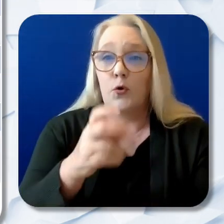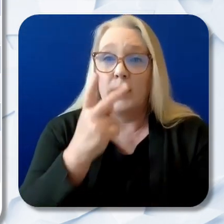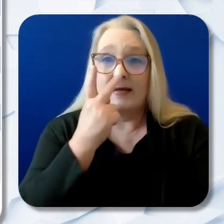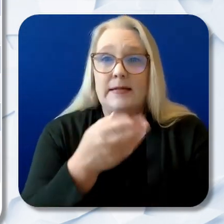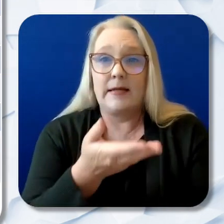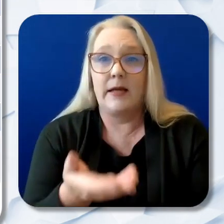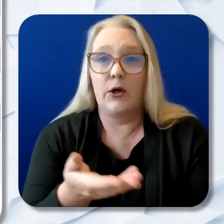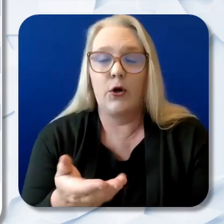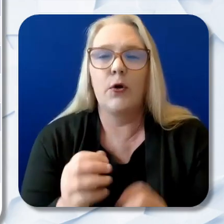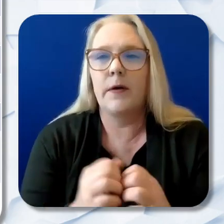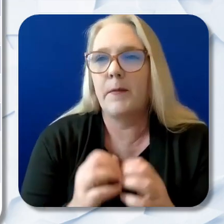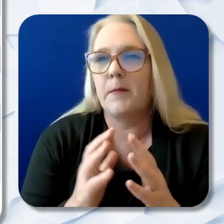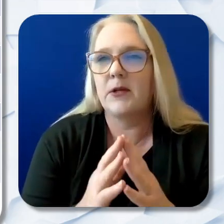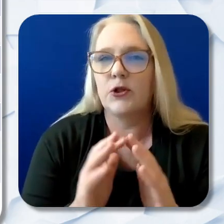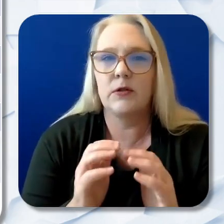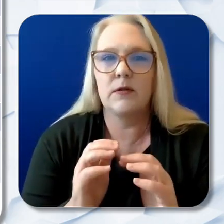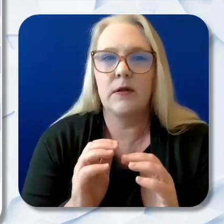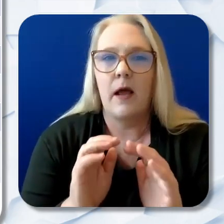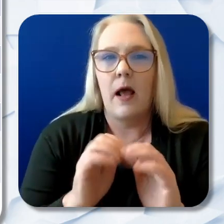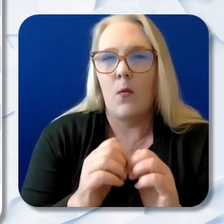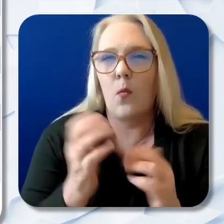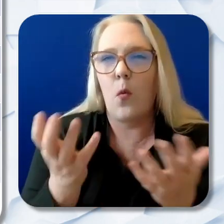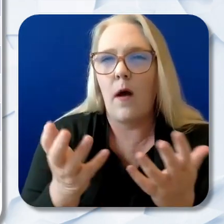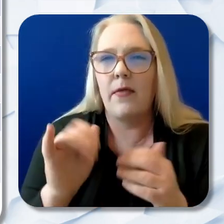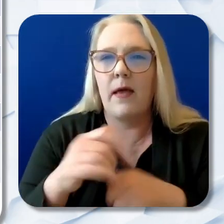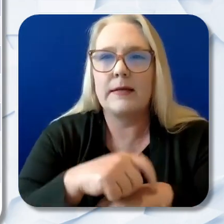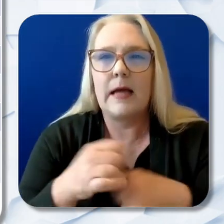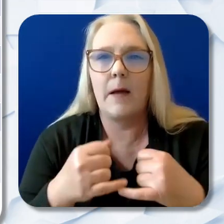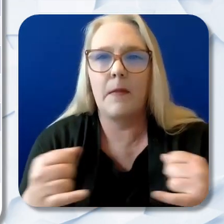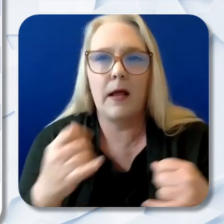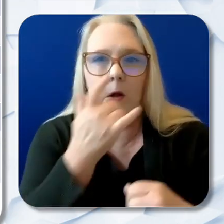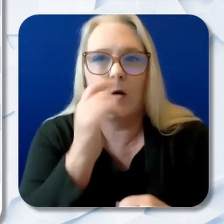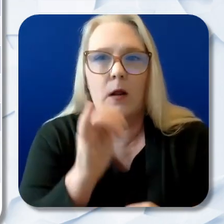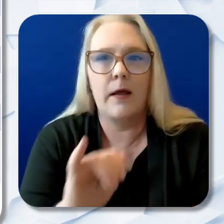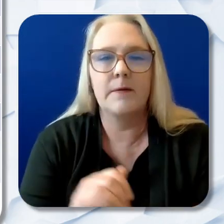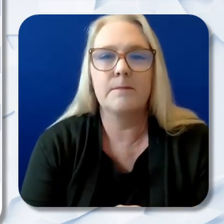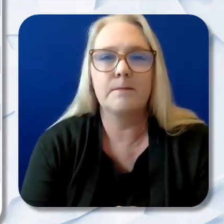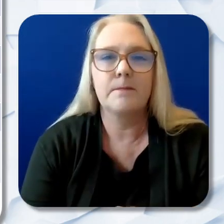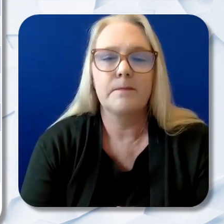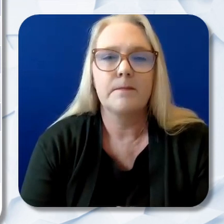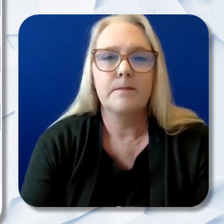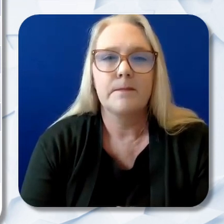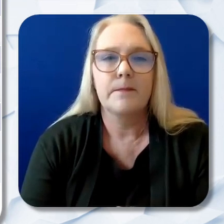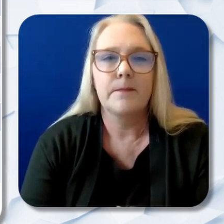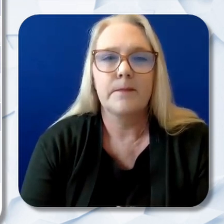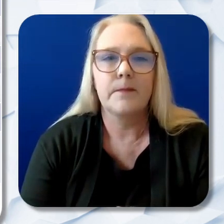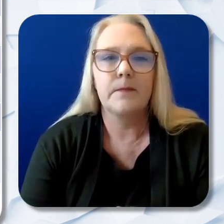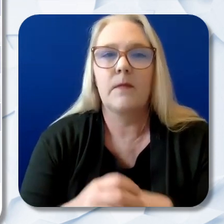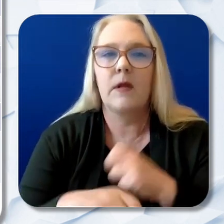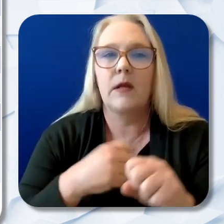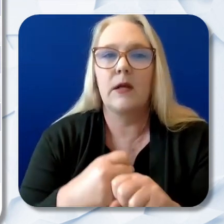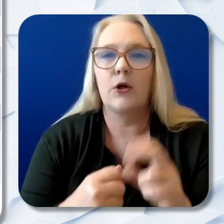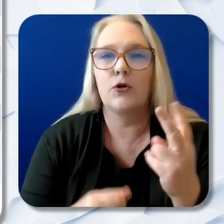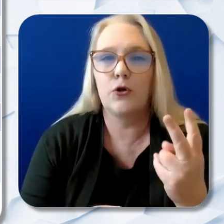here, this is how implementation of class environment timeline will be rolled out into the CSPP classrooms. Year